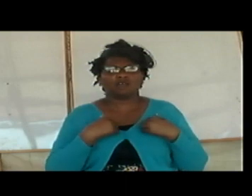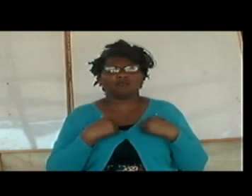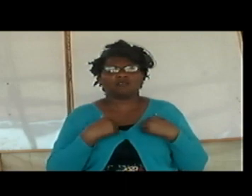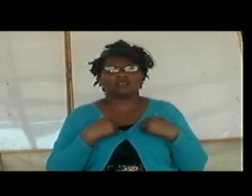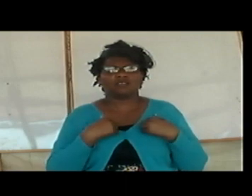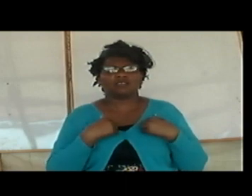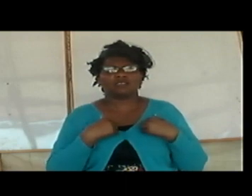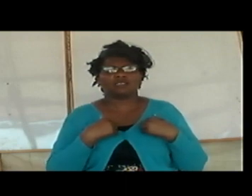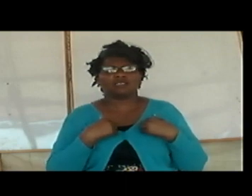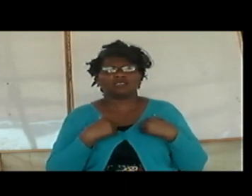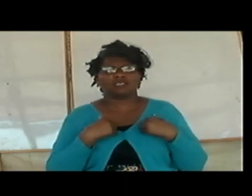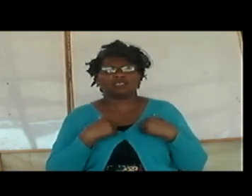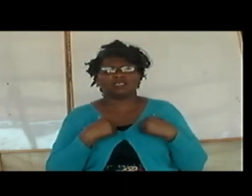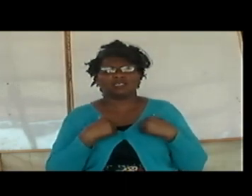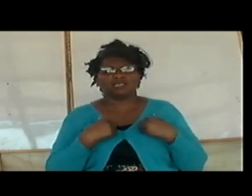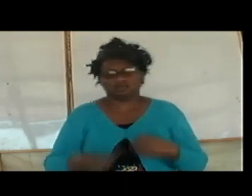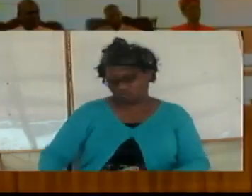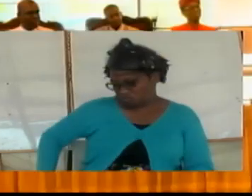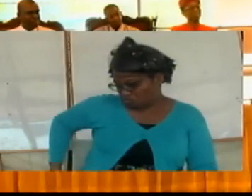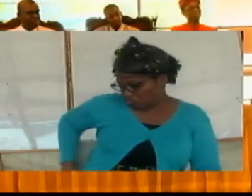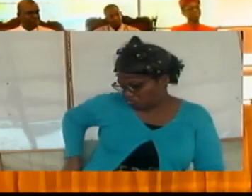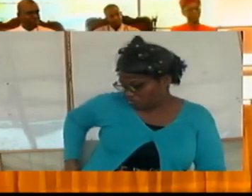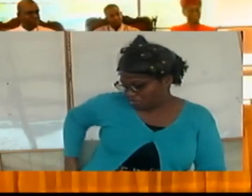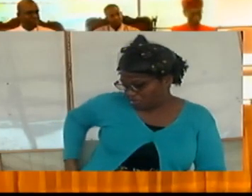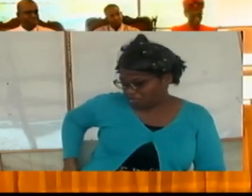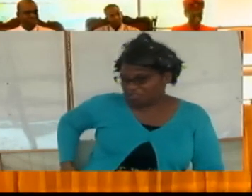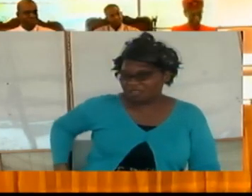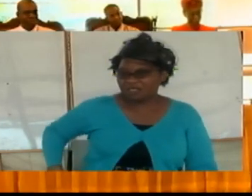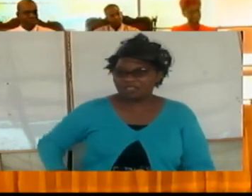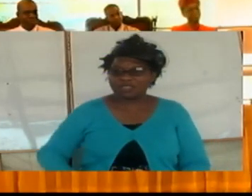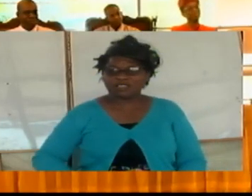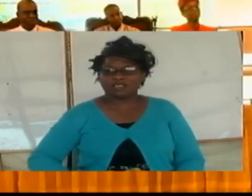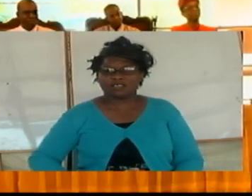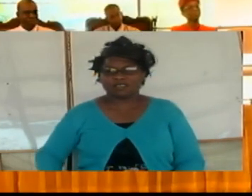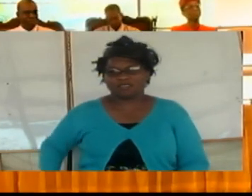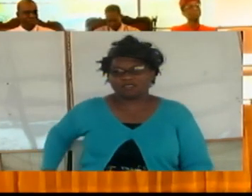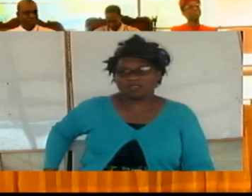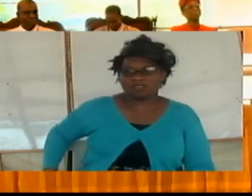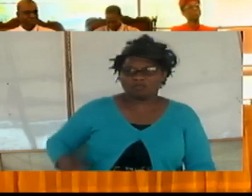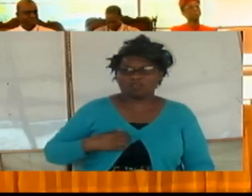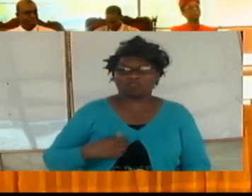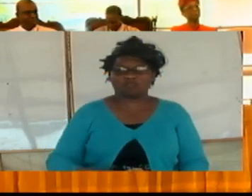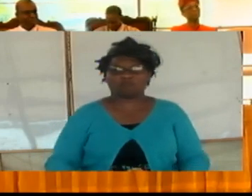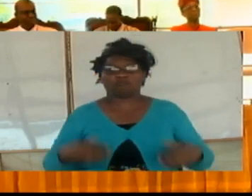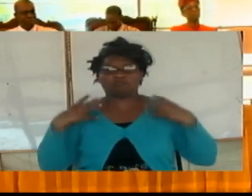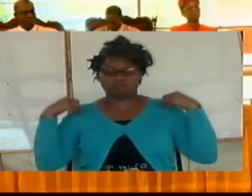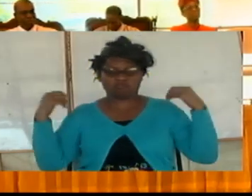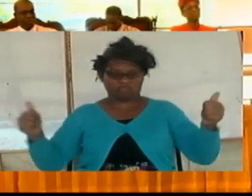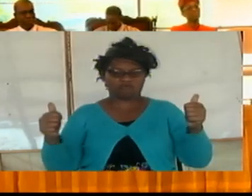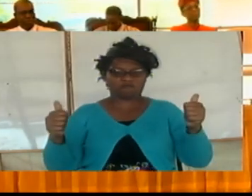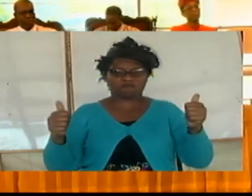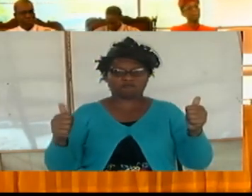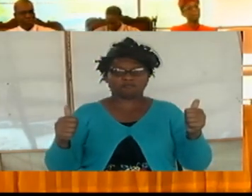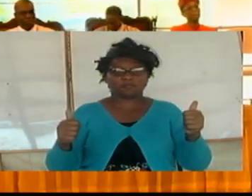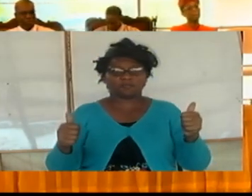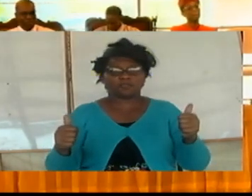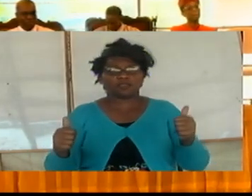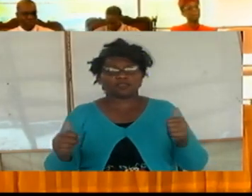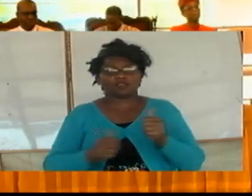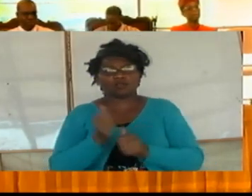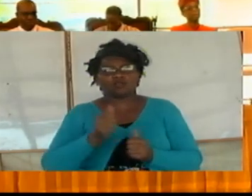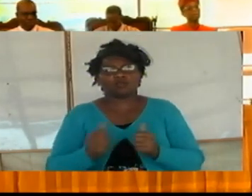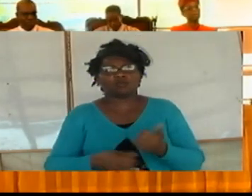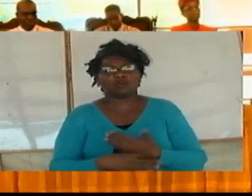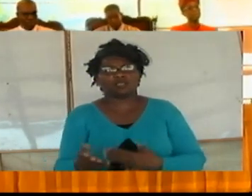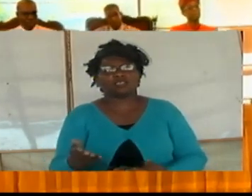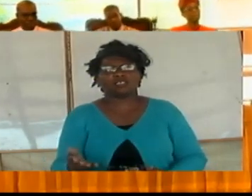man, easy, man. You know, I mean, I had to be brave, you know, at that time. And while I was there, because